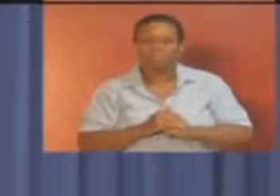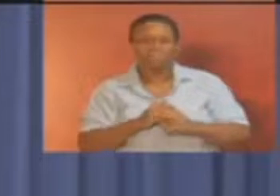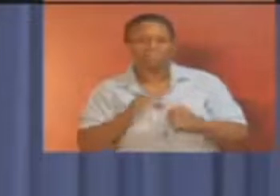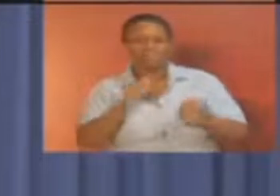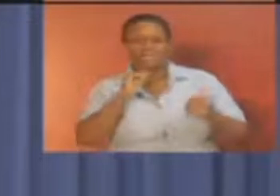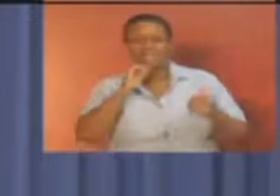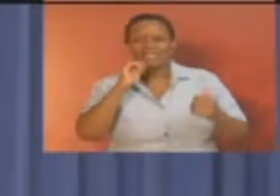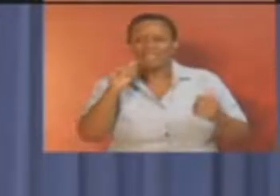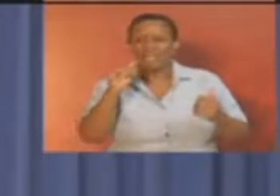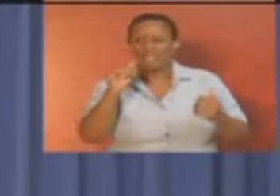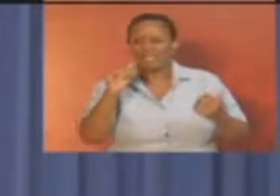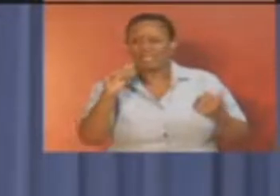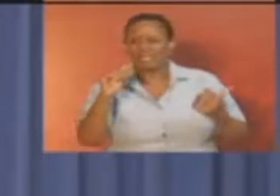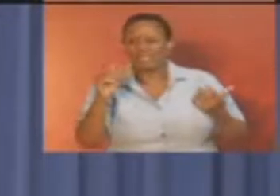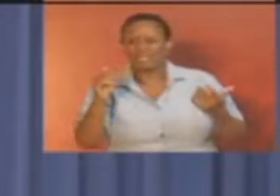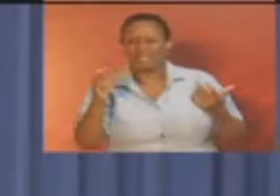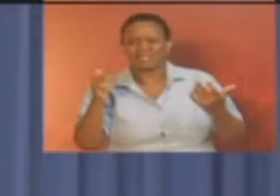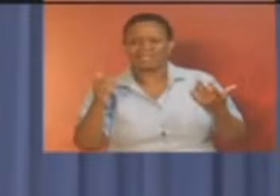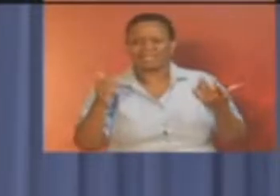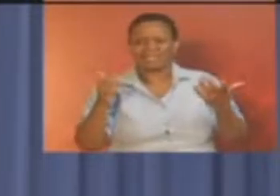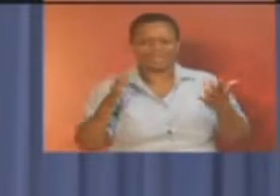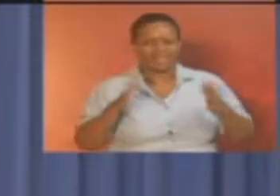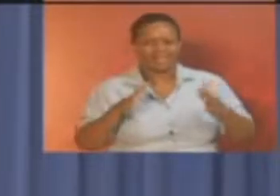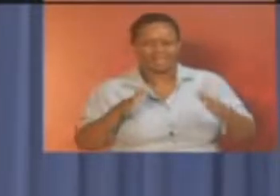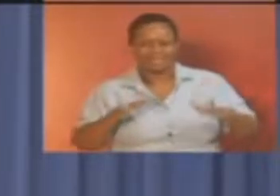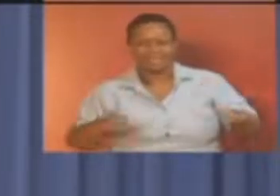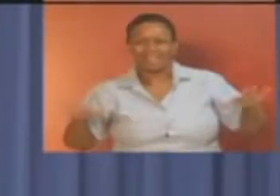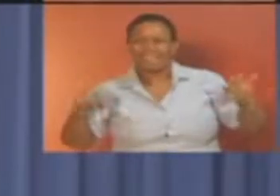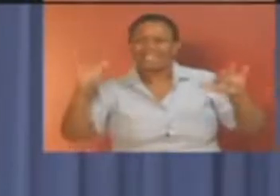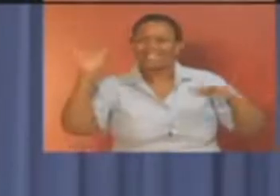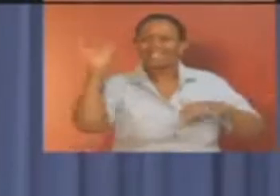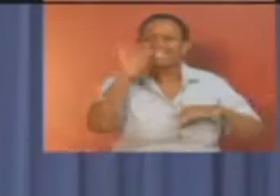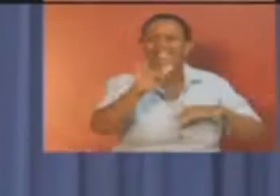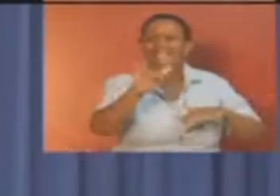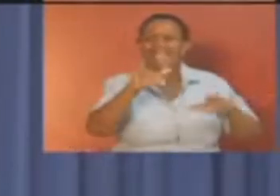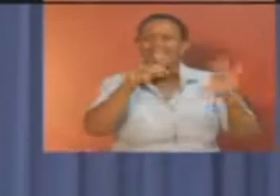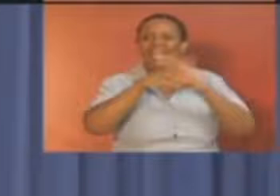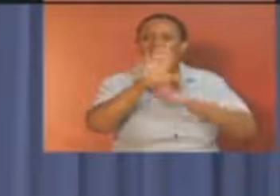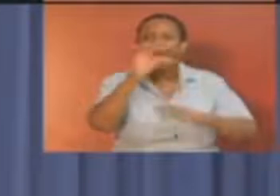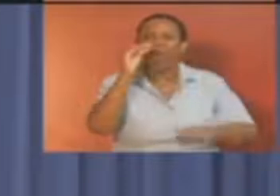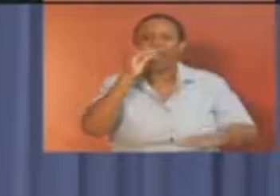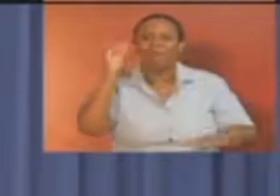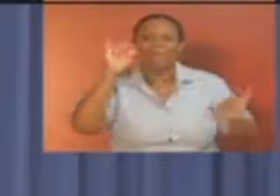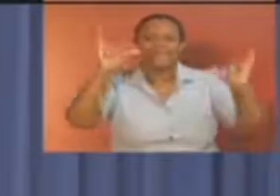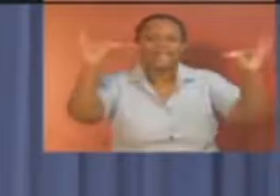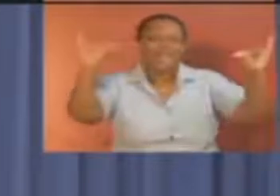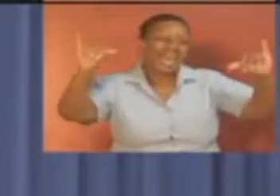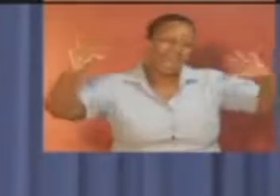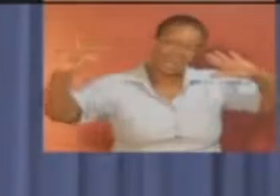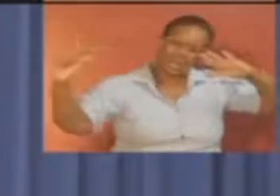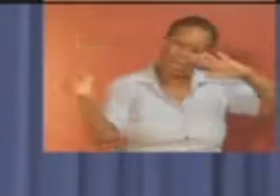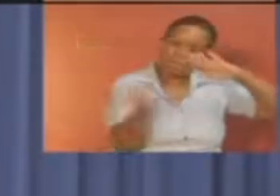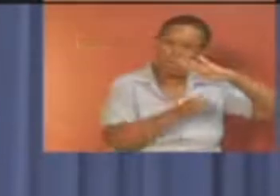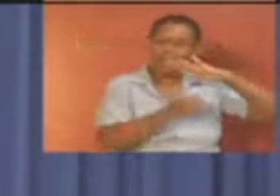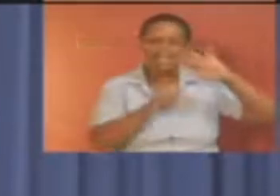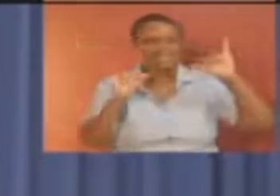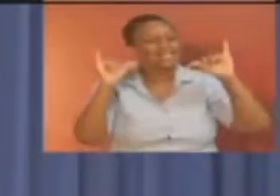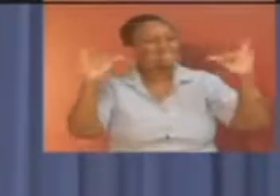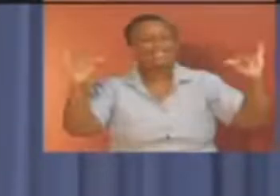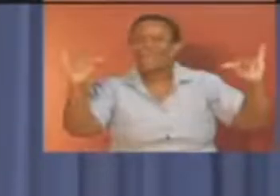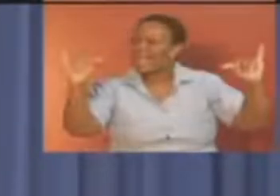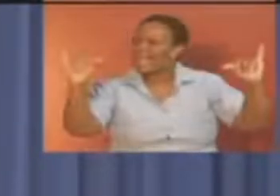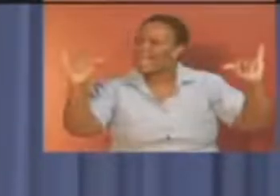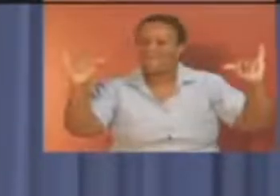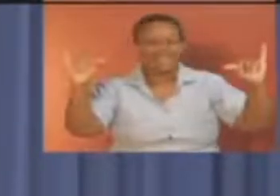on reminding you of the verses I read from Isaiah at